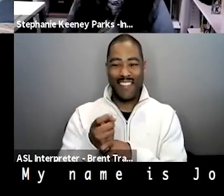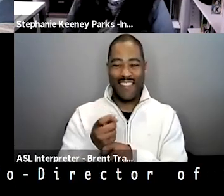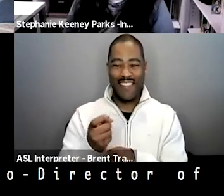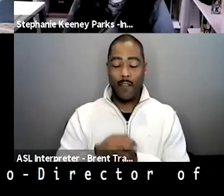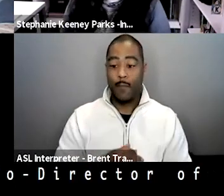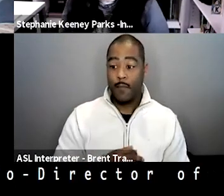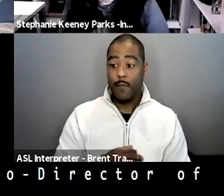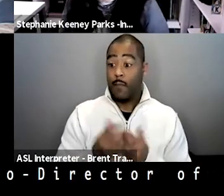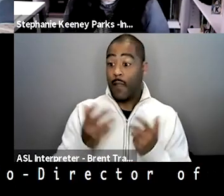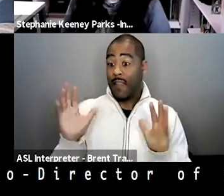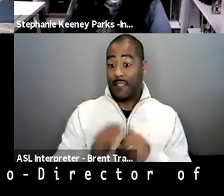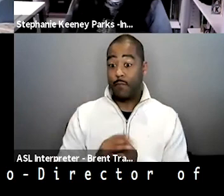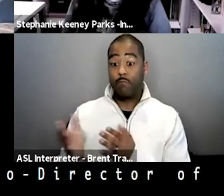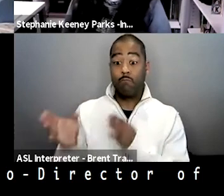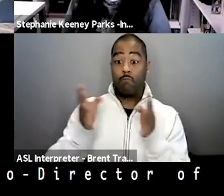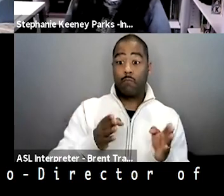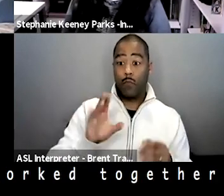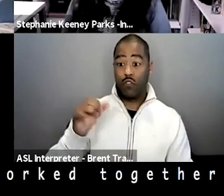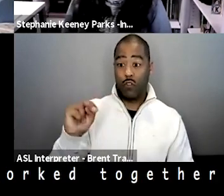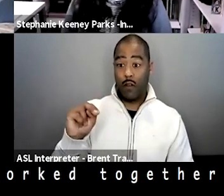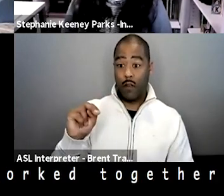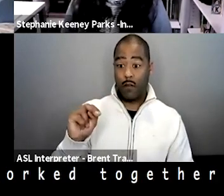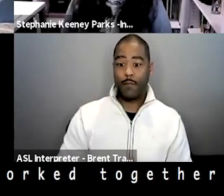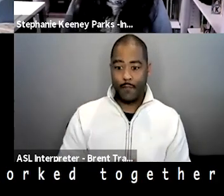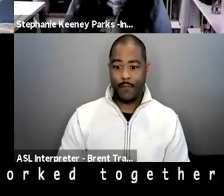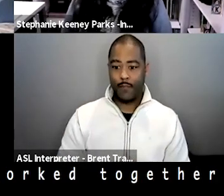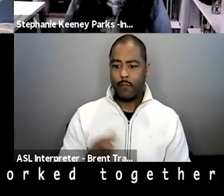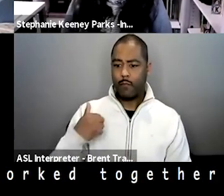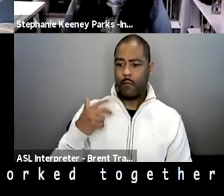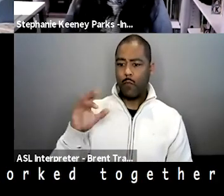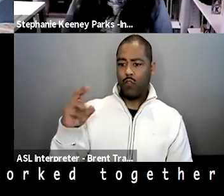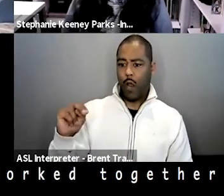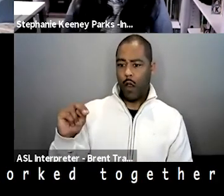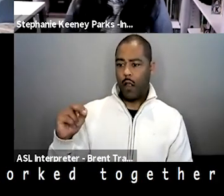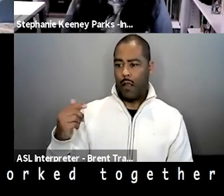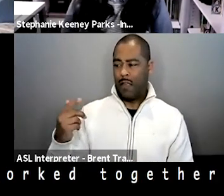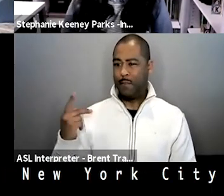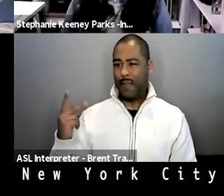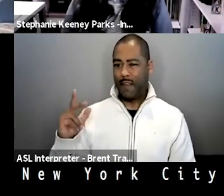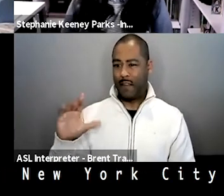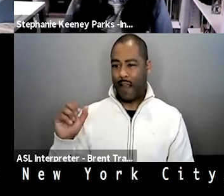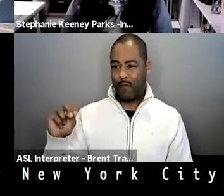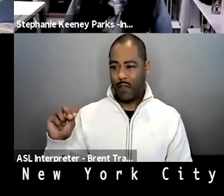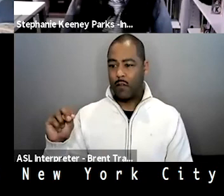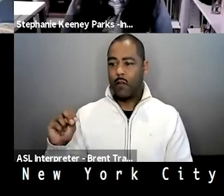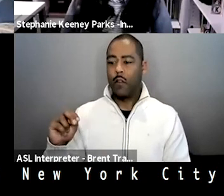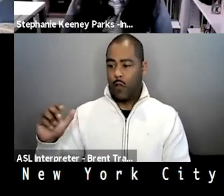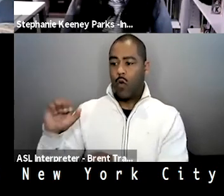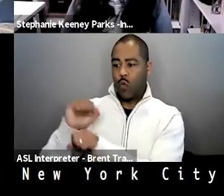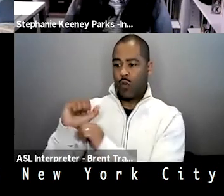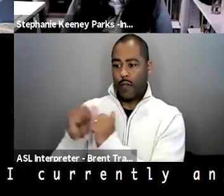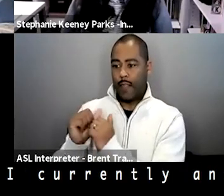John. My name is John Donvan, Karen's co-director of the film. We work together at ABC News.